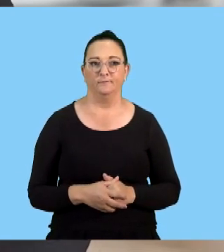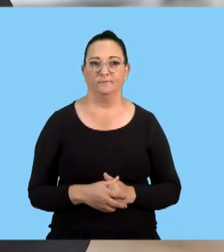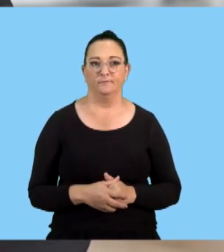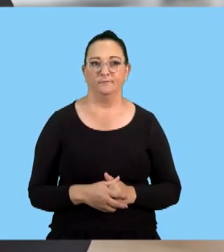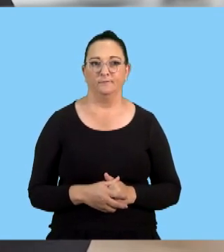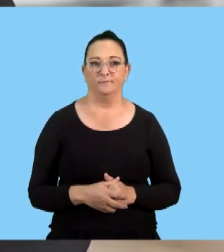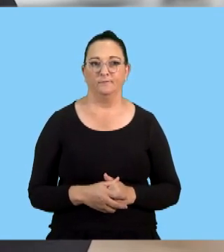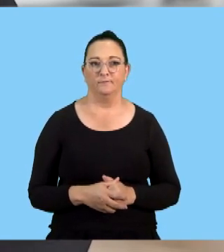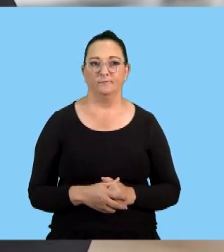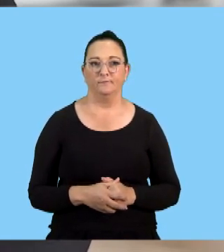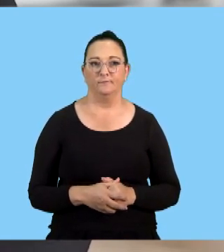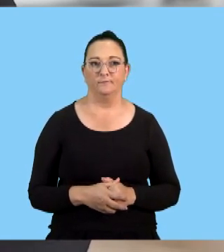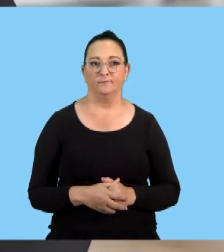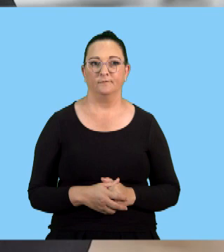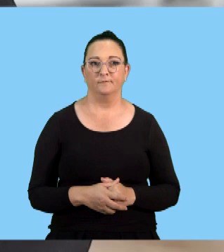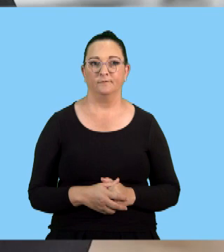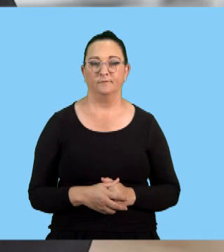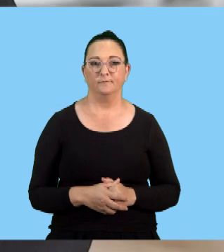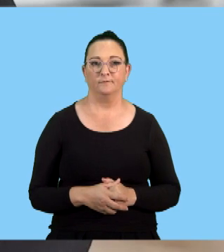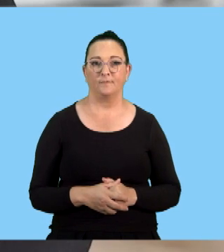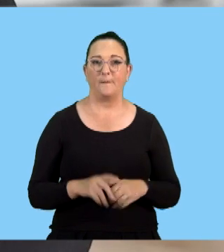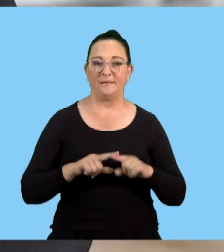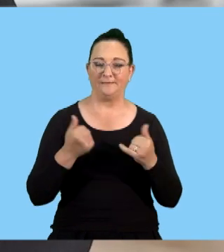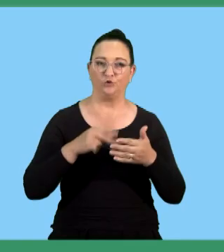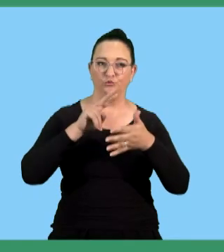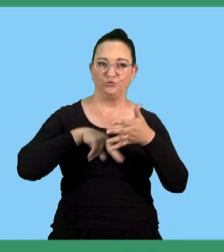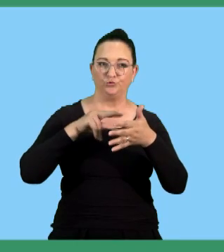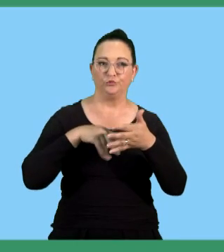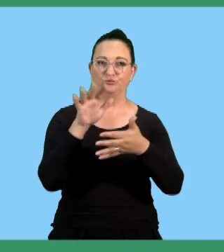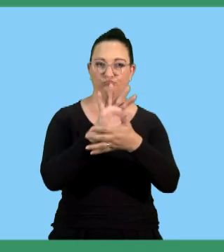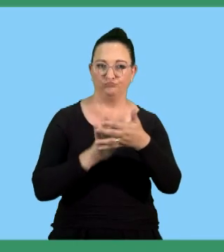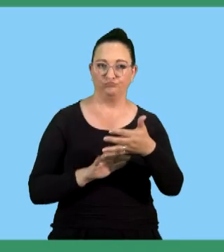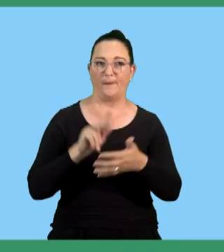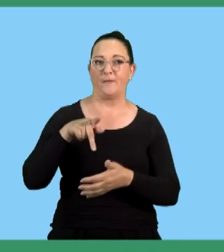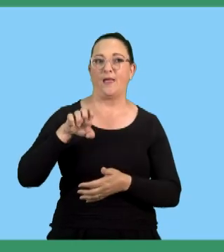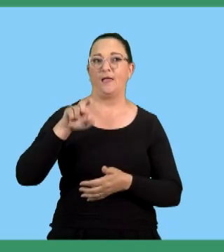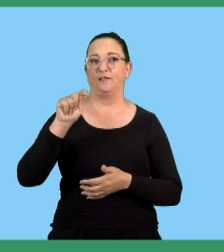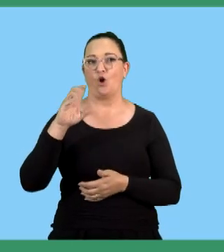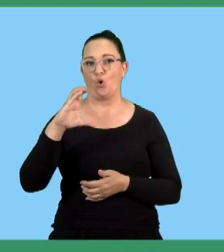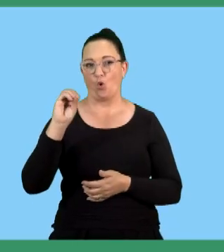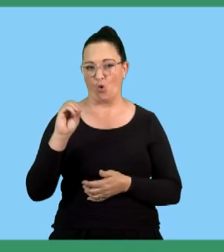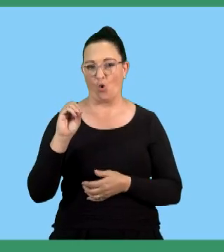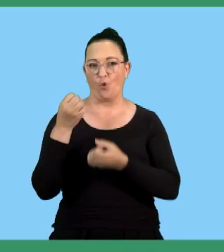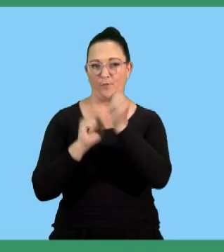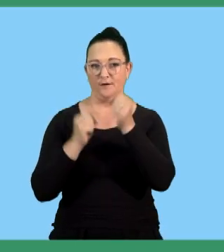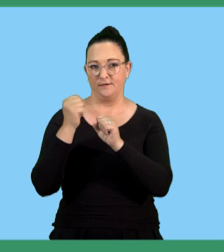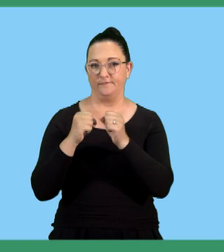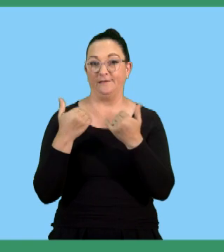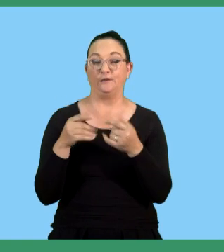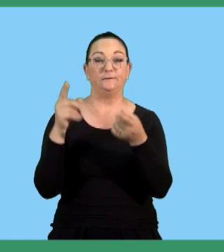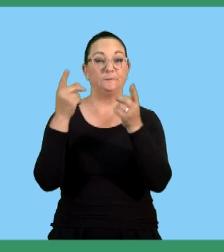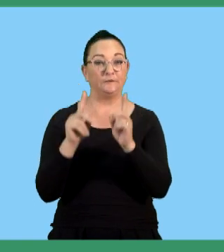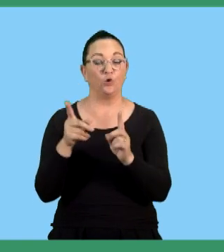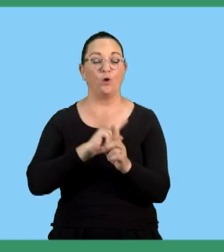and answer the questions that follow. Petco Manufacturers, PM, specializes with custom-made door